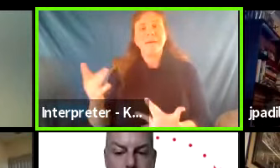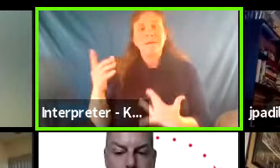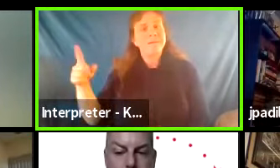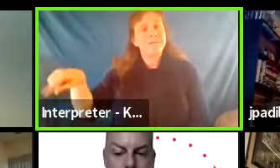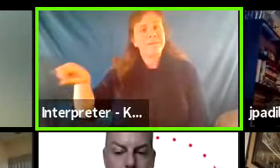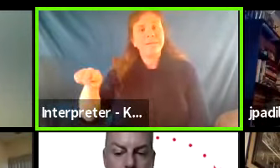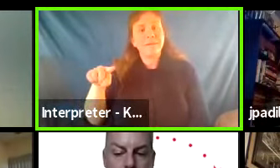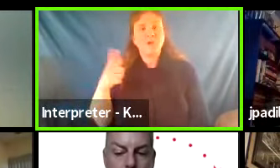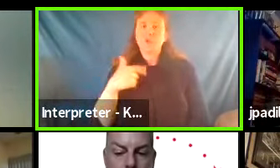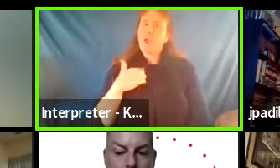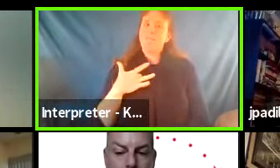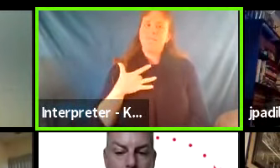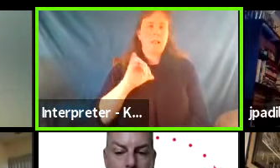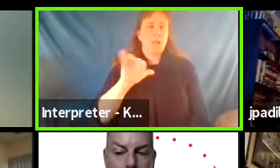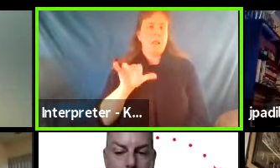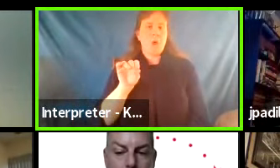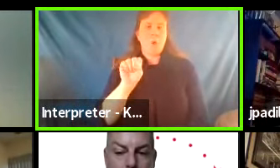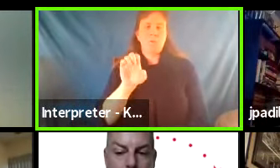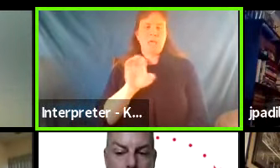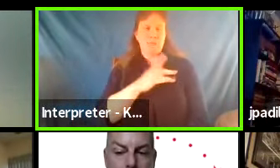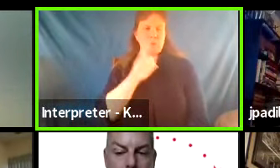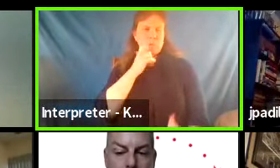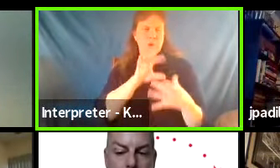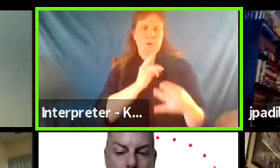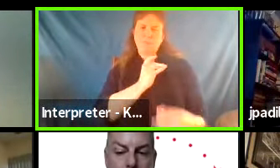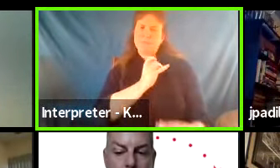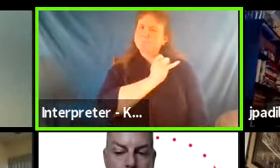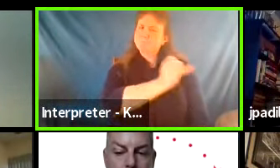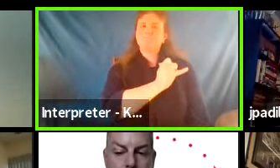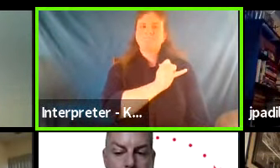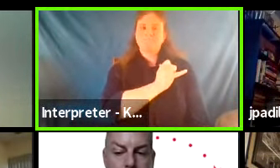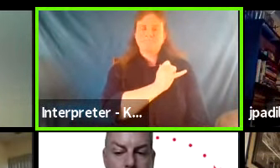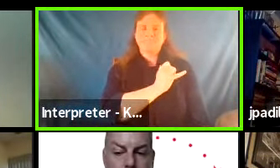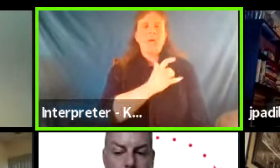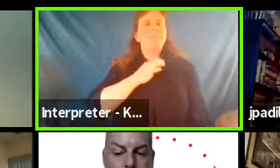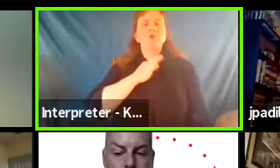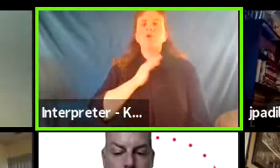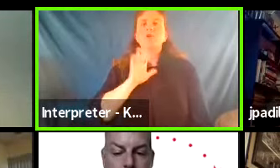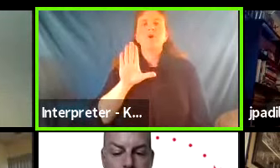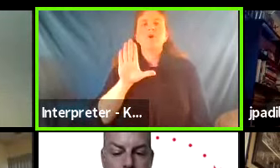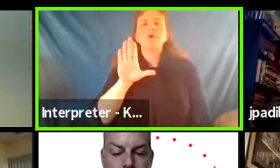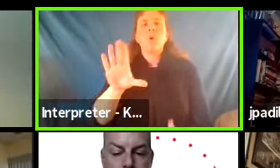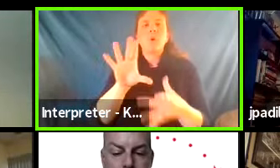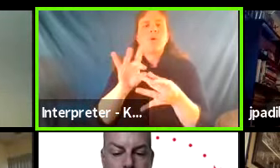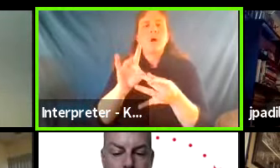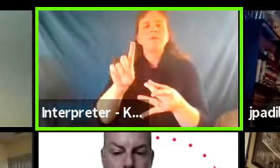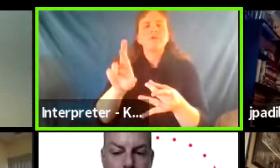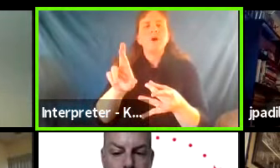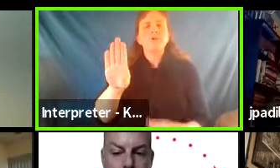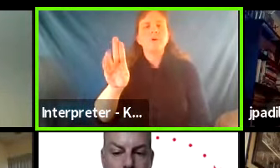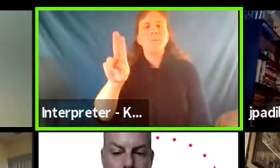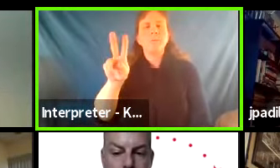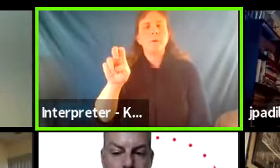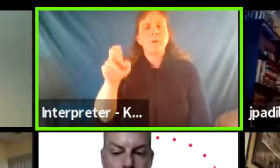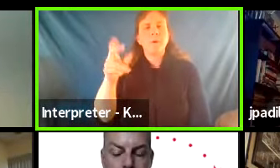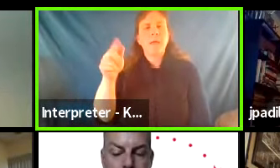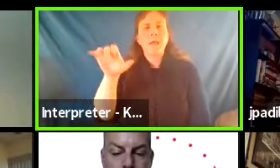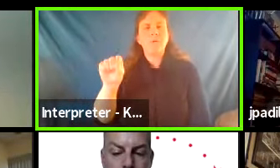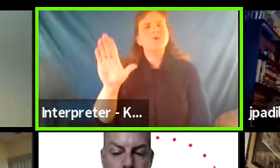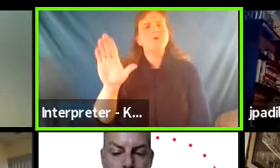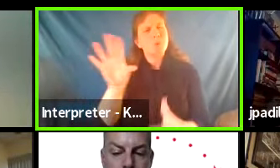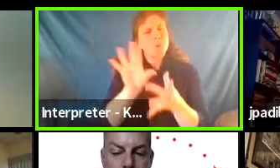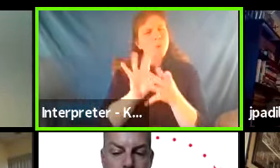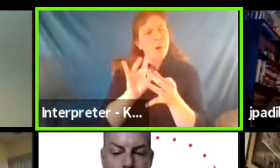in the same place as Jose and would love to hear your comments, Dr. Burke-Harris, about keeping